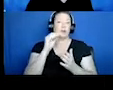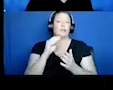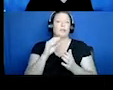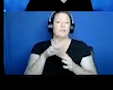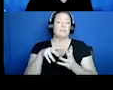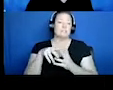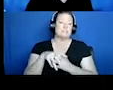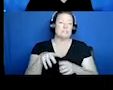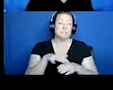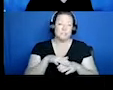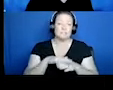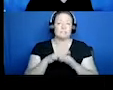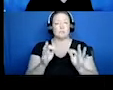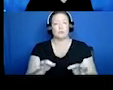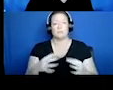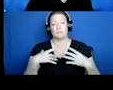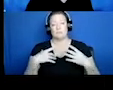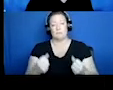health.